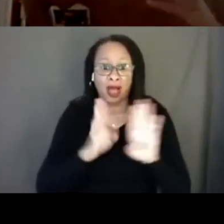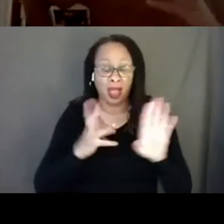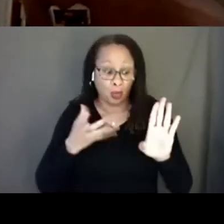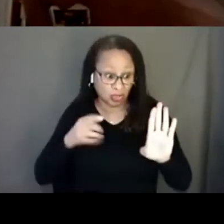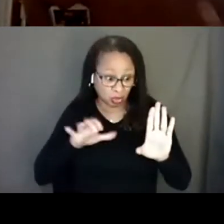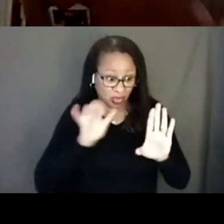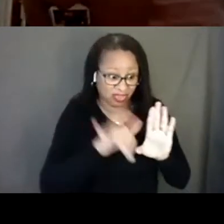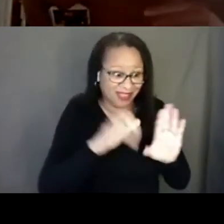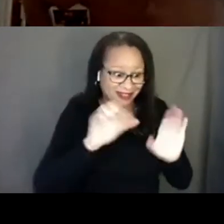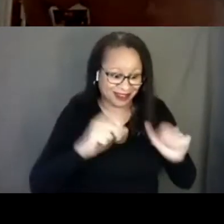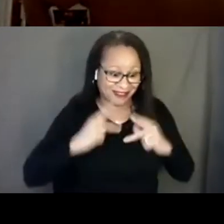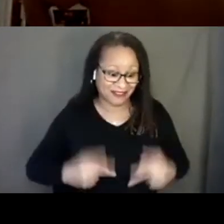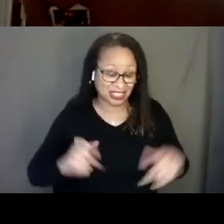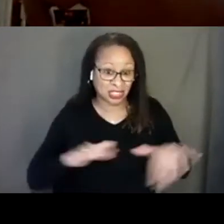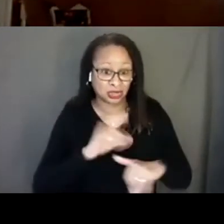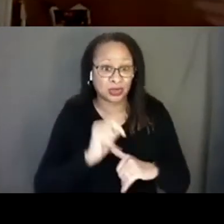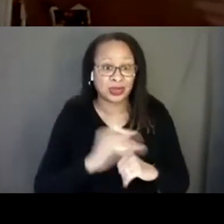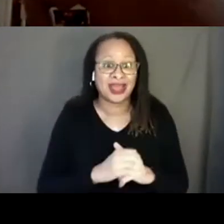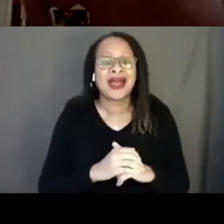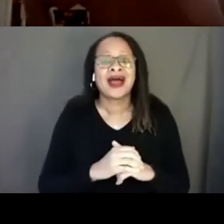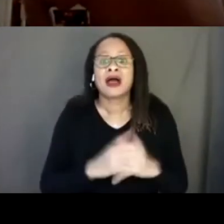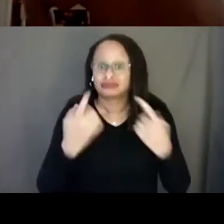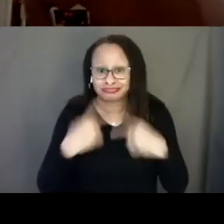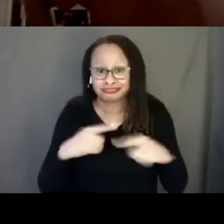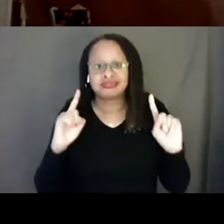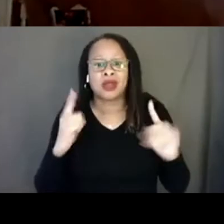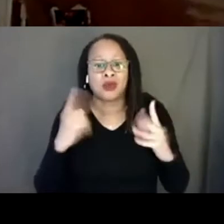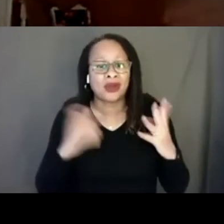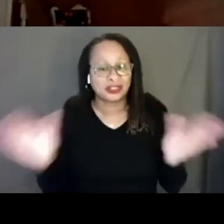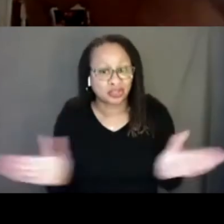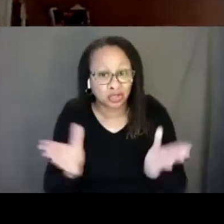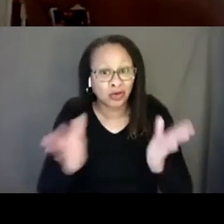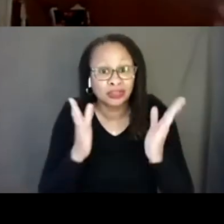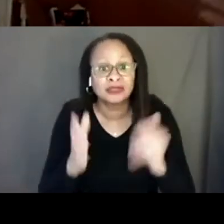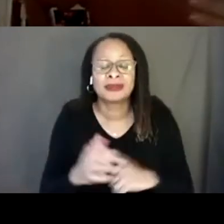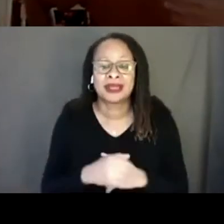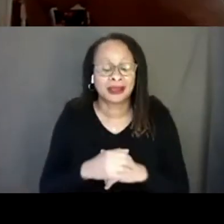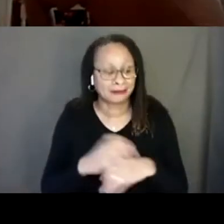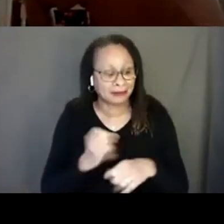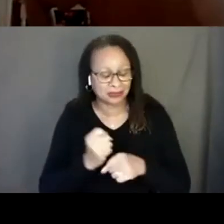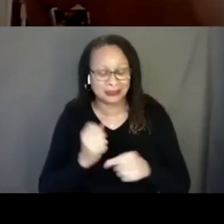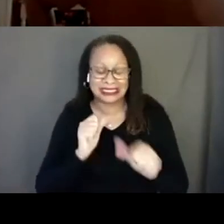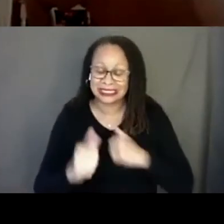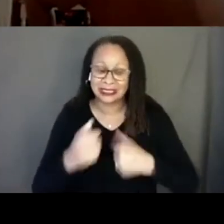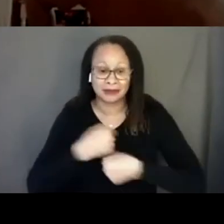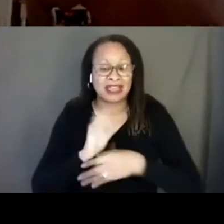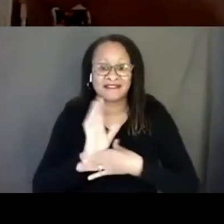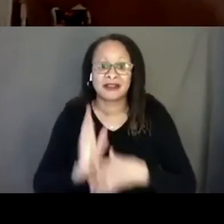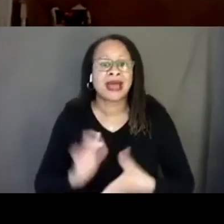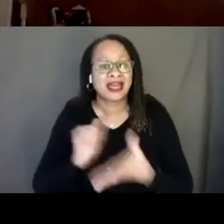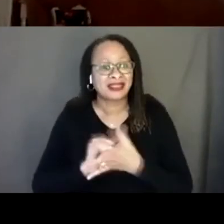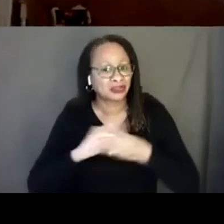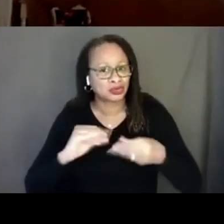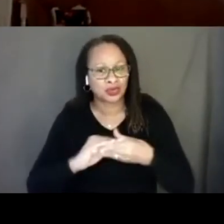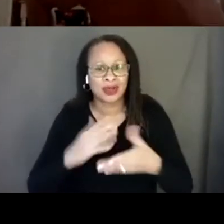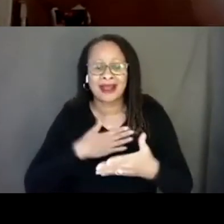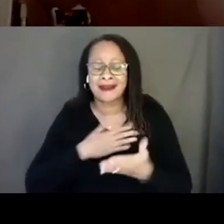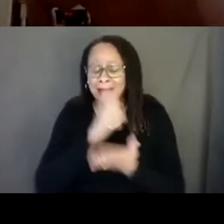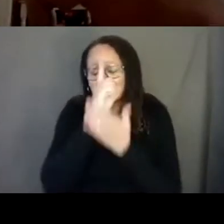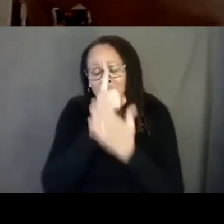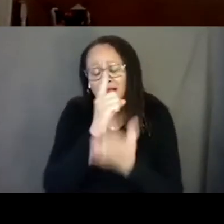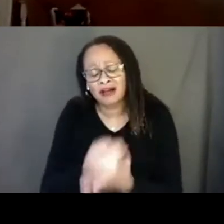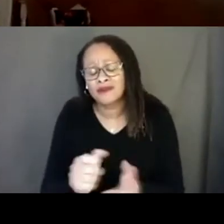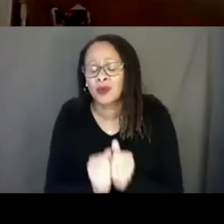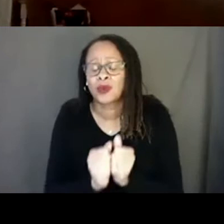I physically do it? Ultimately, what has always driven me, what keeps me in this industry to this day, is the stories. I'm in love with the stories that I'm trying to tell.